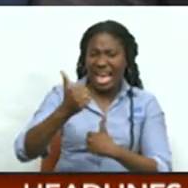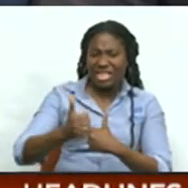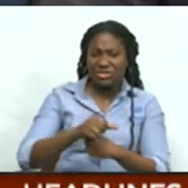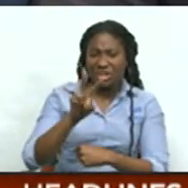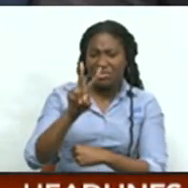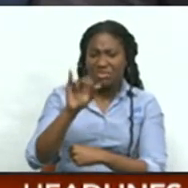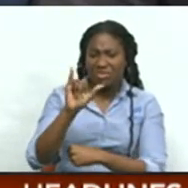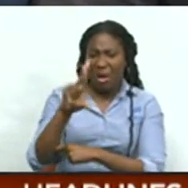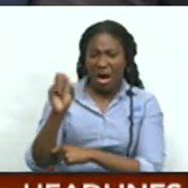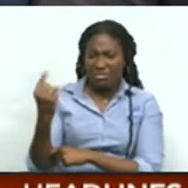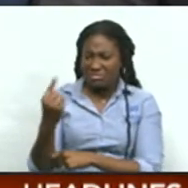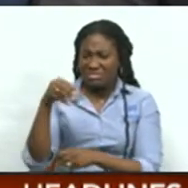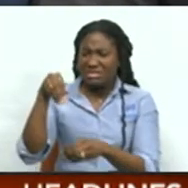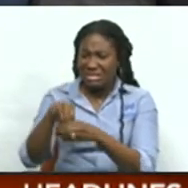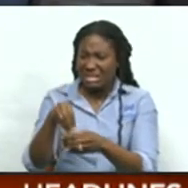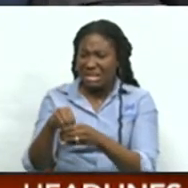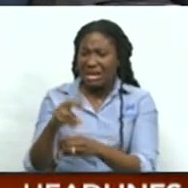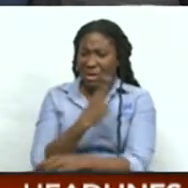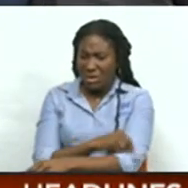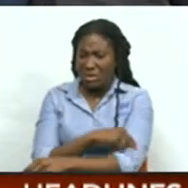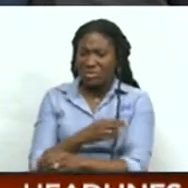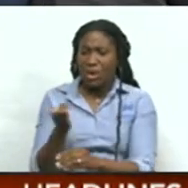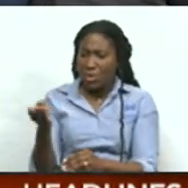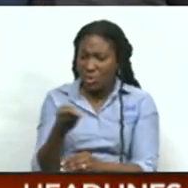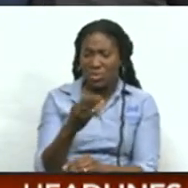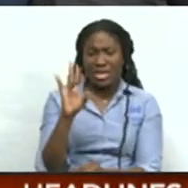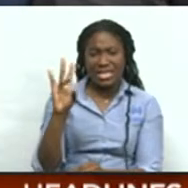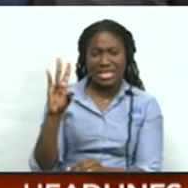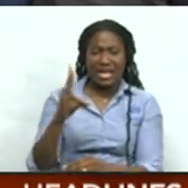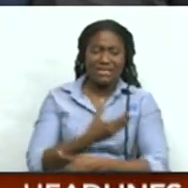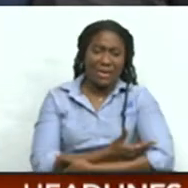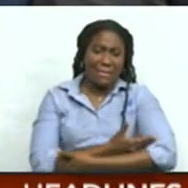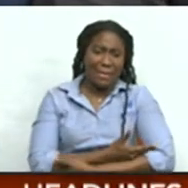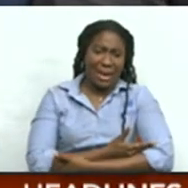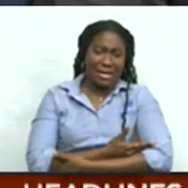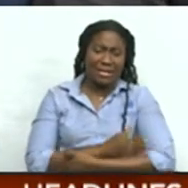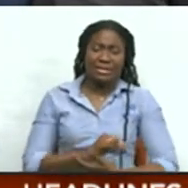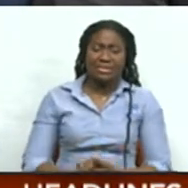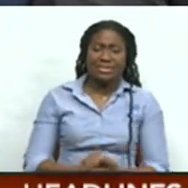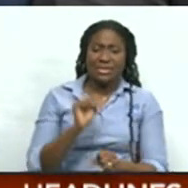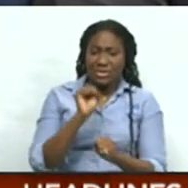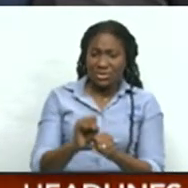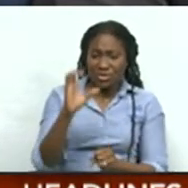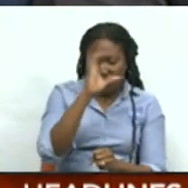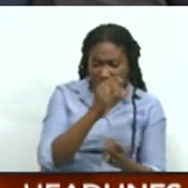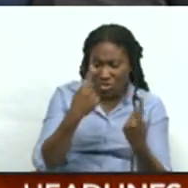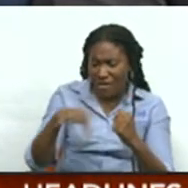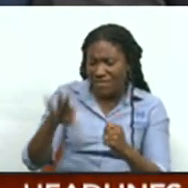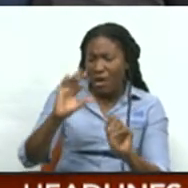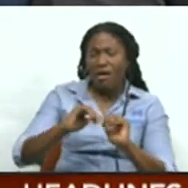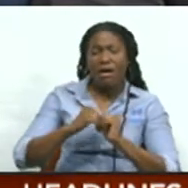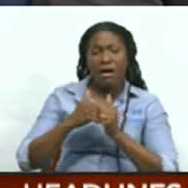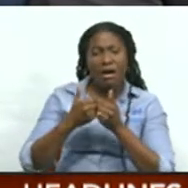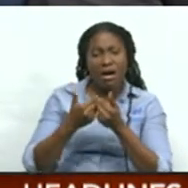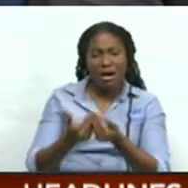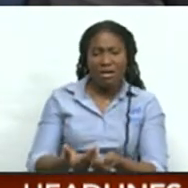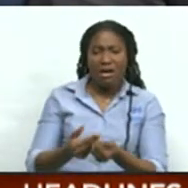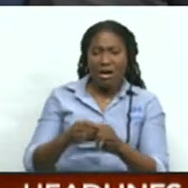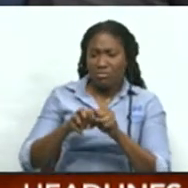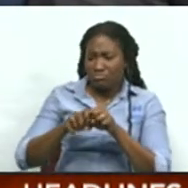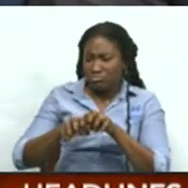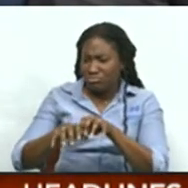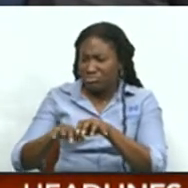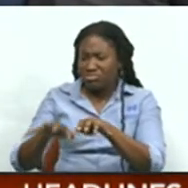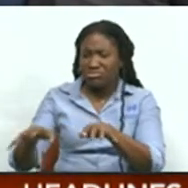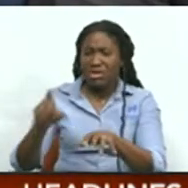of the seven babies. The ministry and other stakeholders are being tasked with finding out how the bacteria entered what should have been a